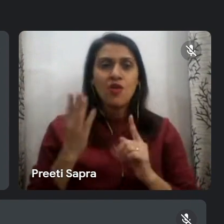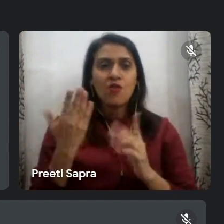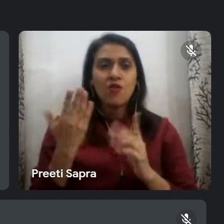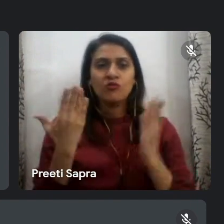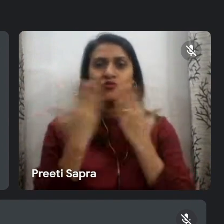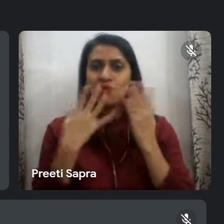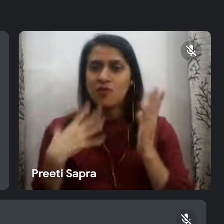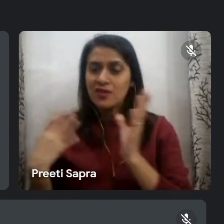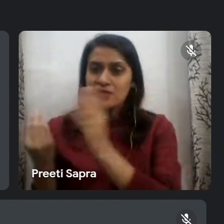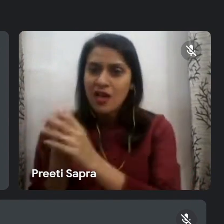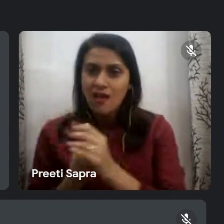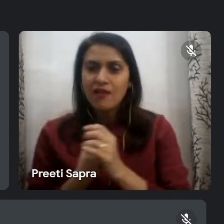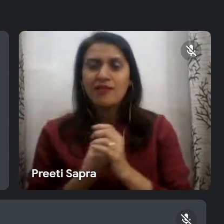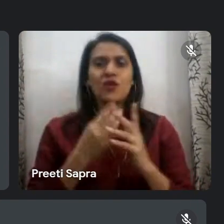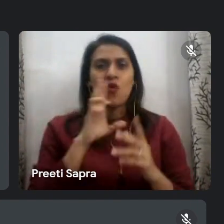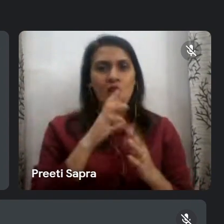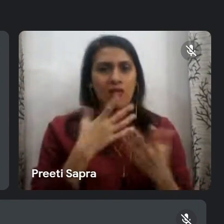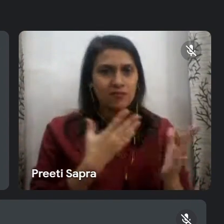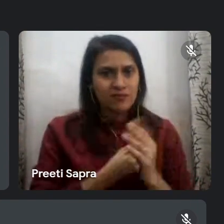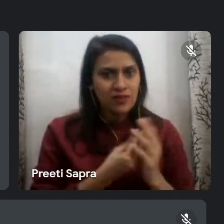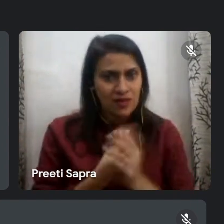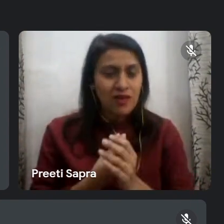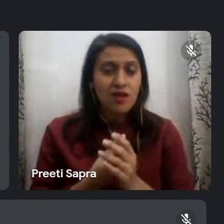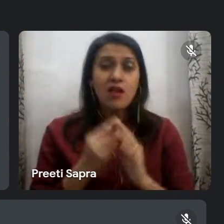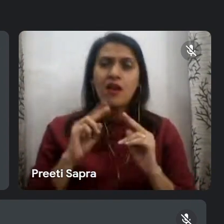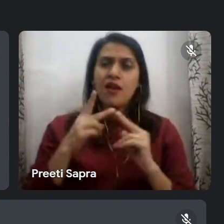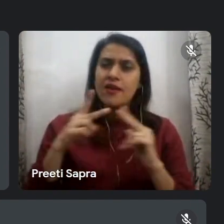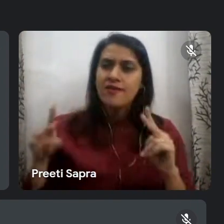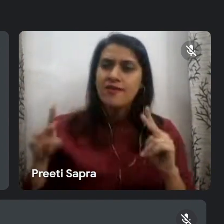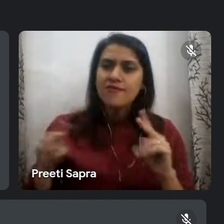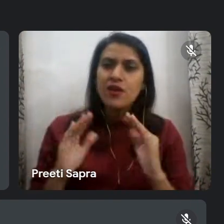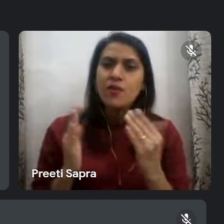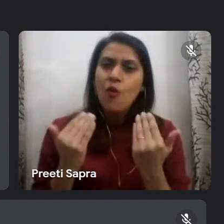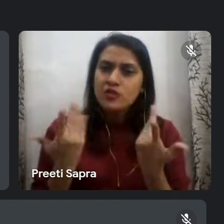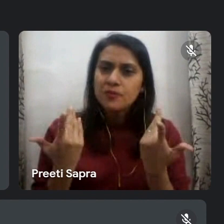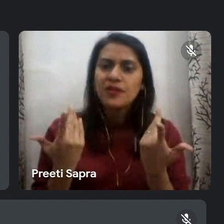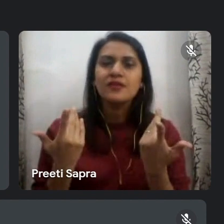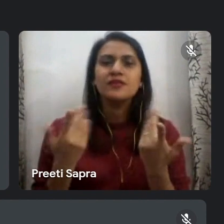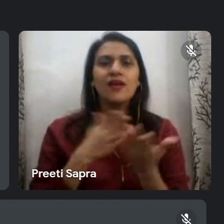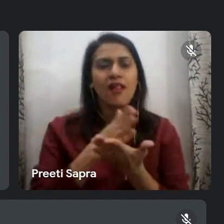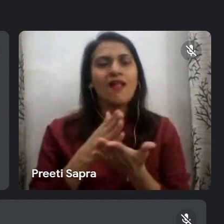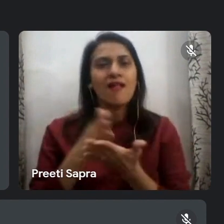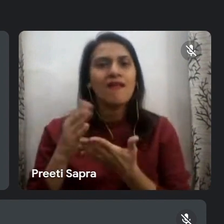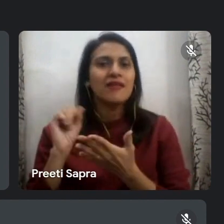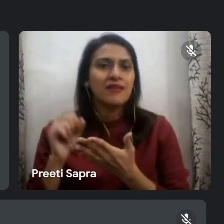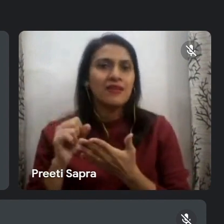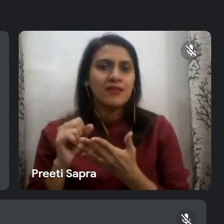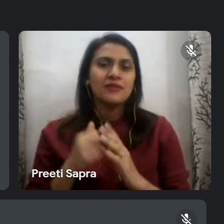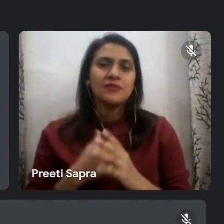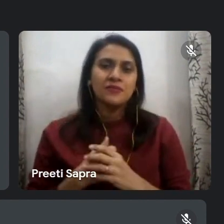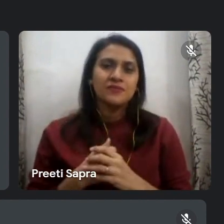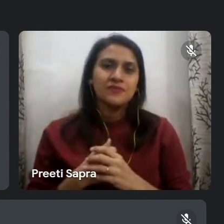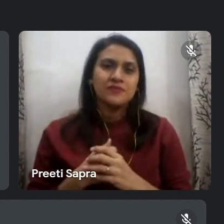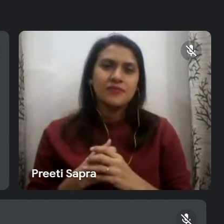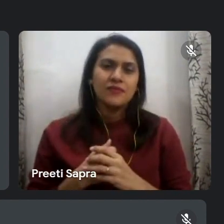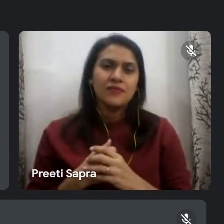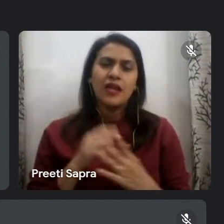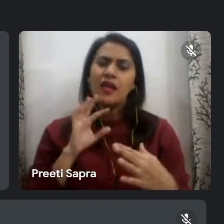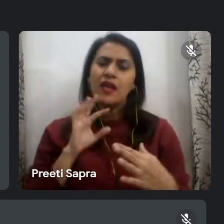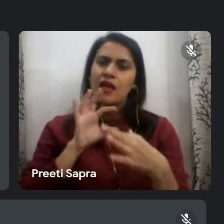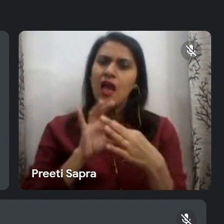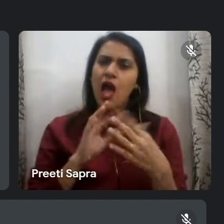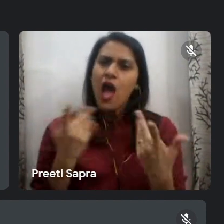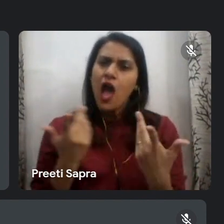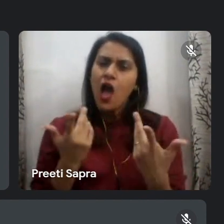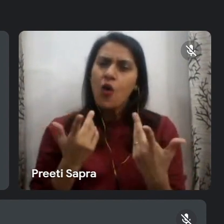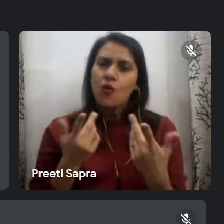of having different possibilities, uh, you know, um, and also different coping ways. Yeah.